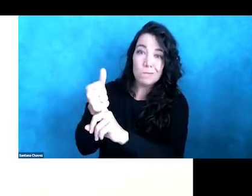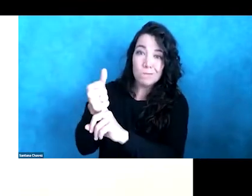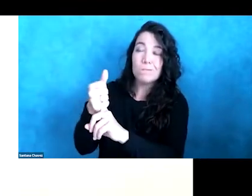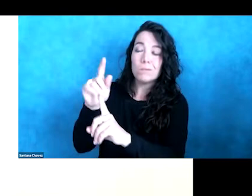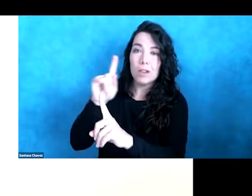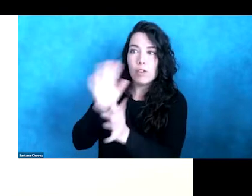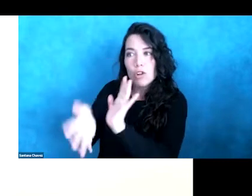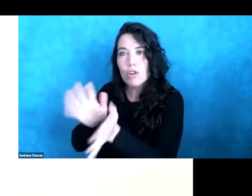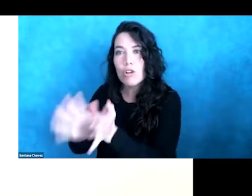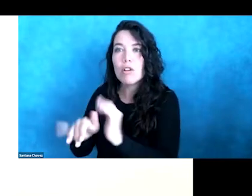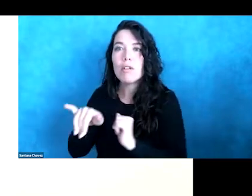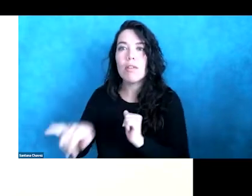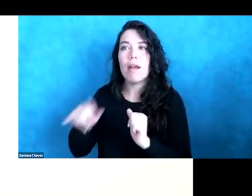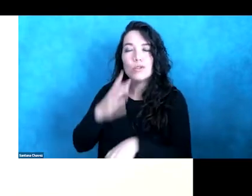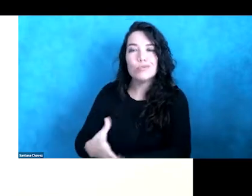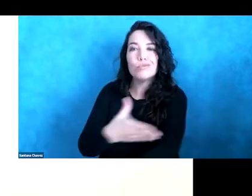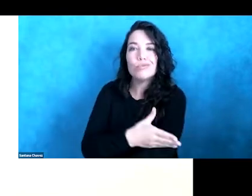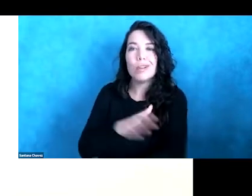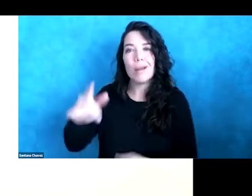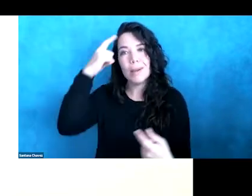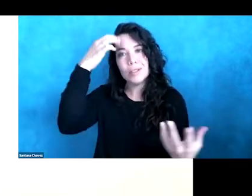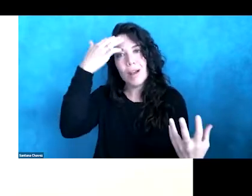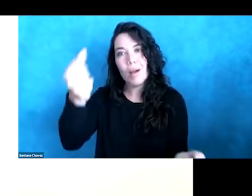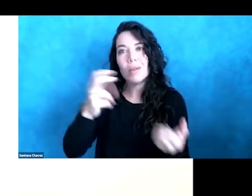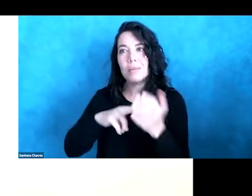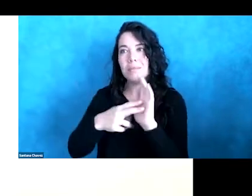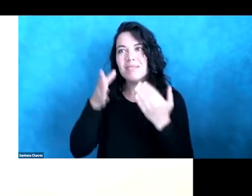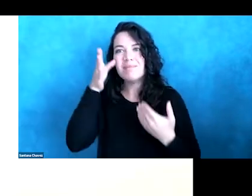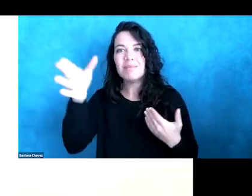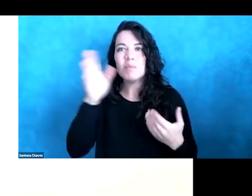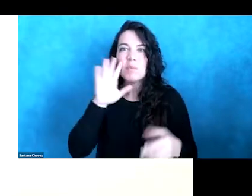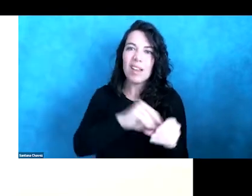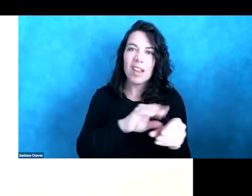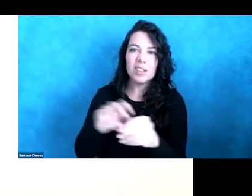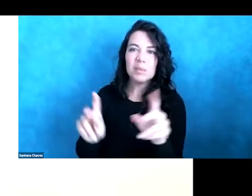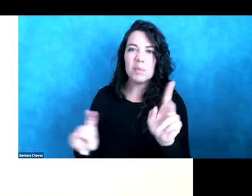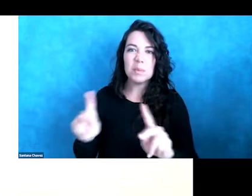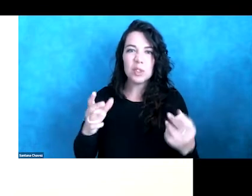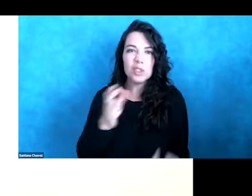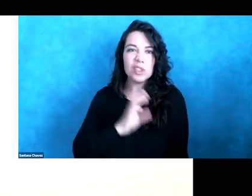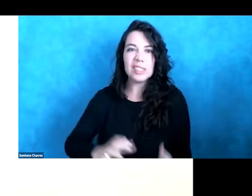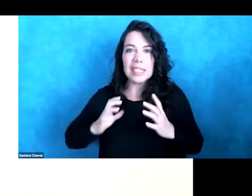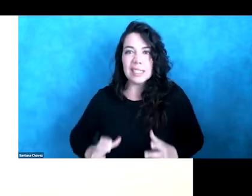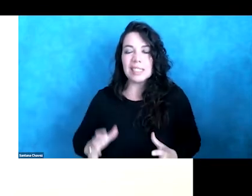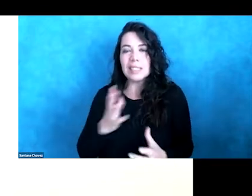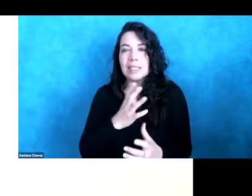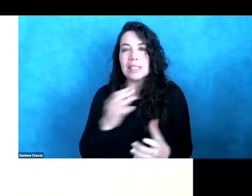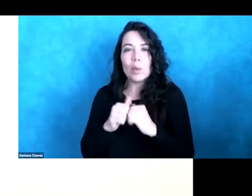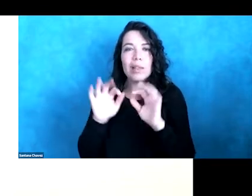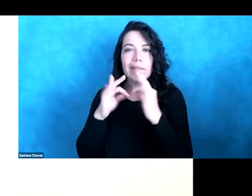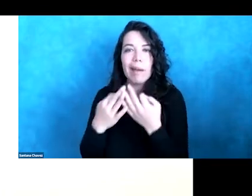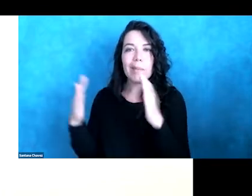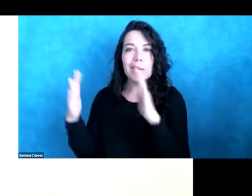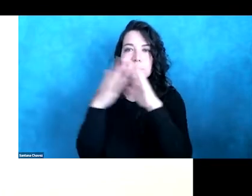health, and as engaged members of their families and societies. The Biden-Harris administration is committed to partnering with communities,